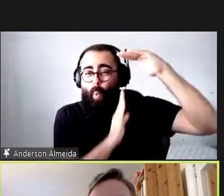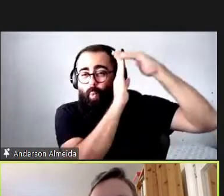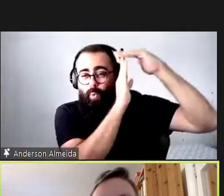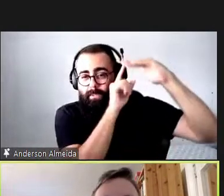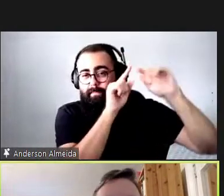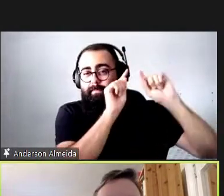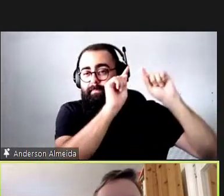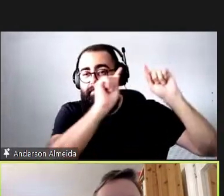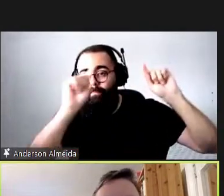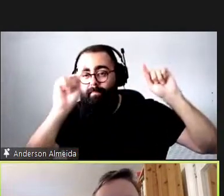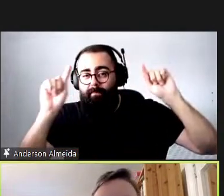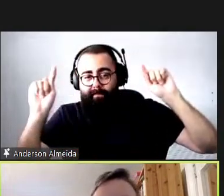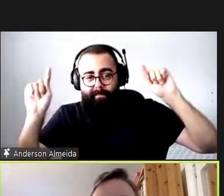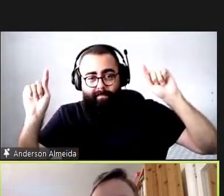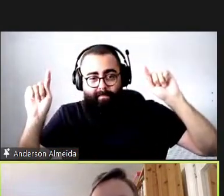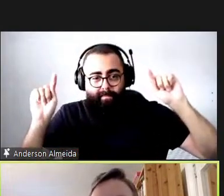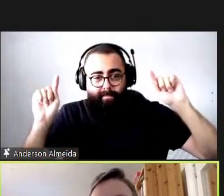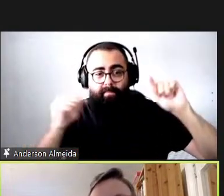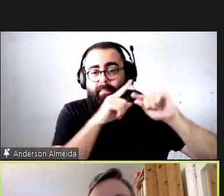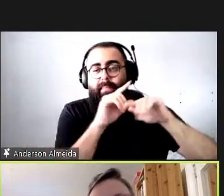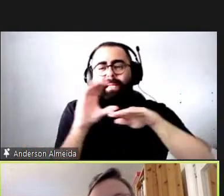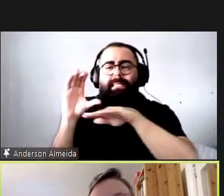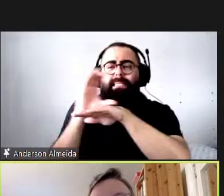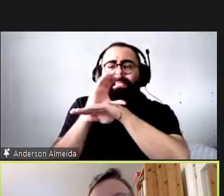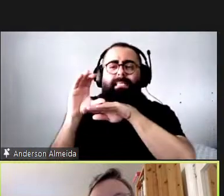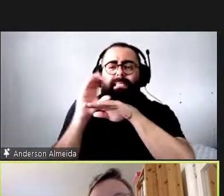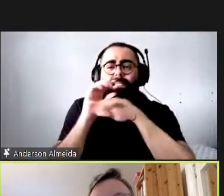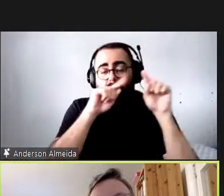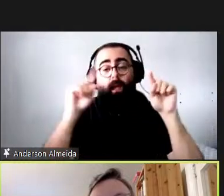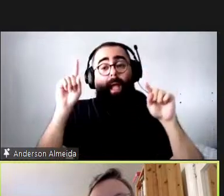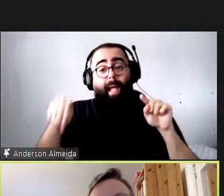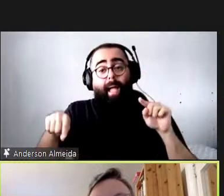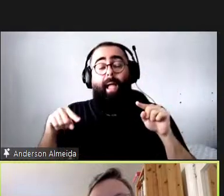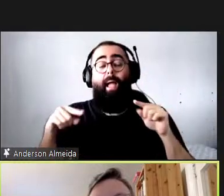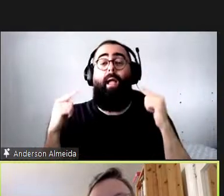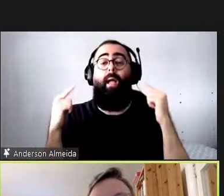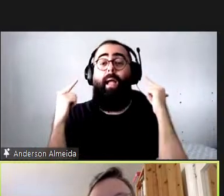is the horizontal position of the head.